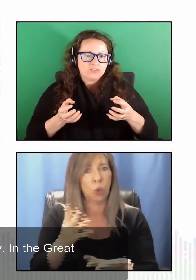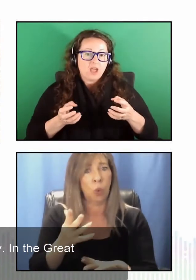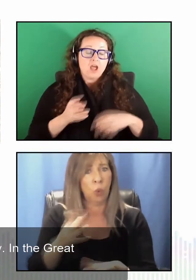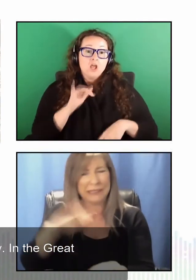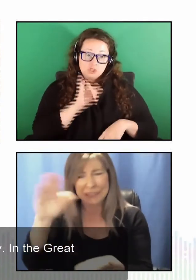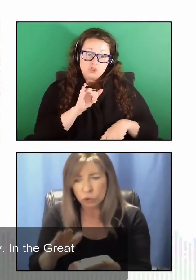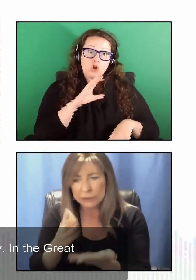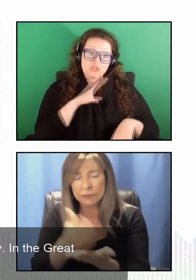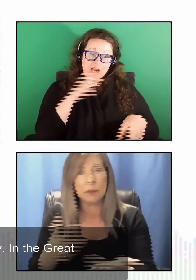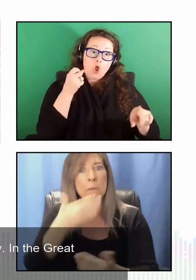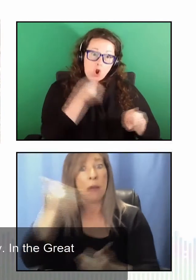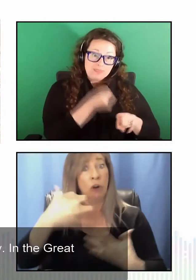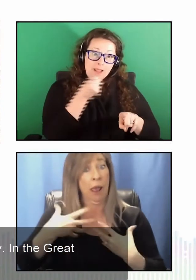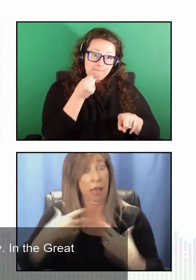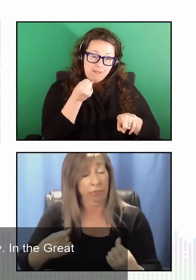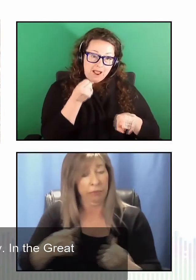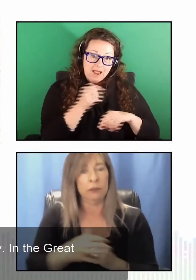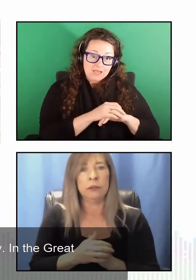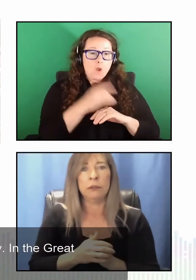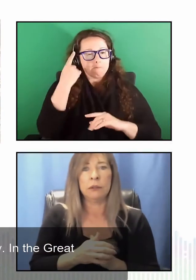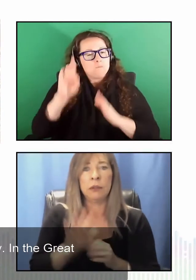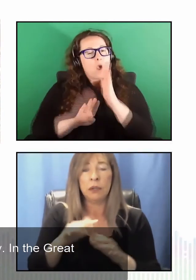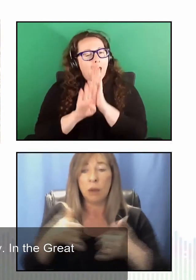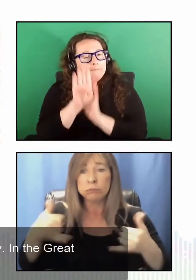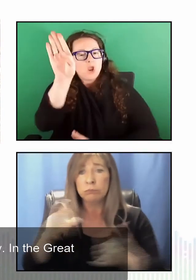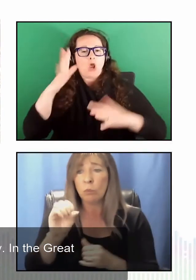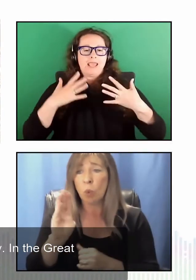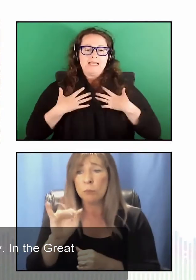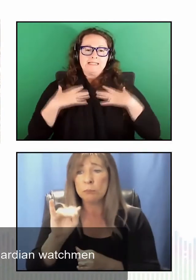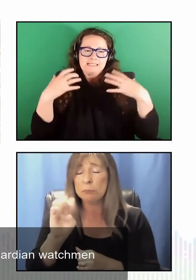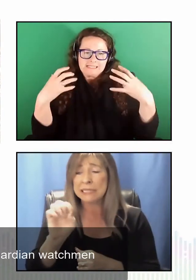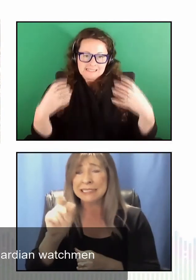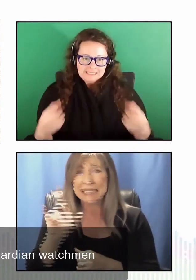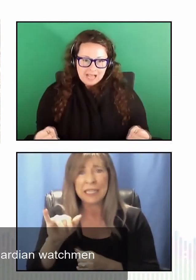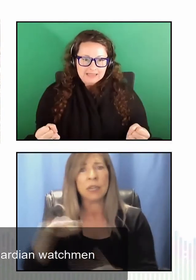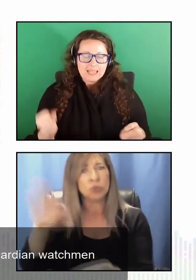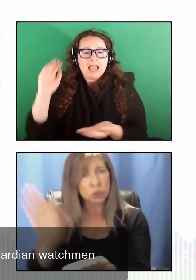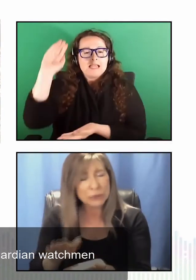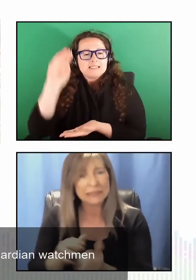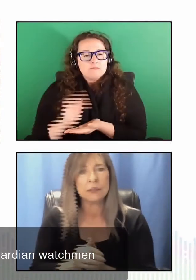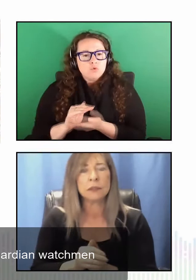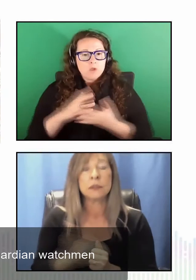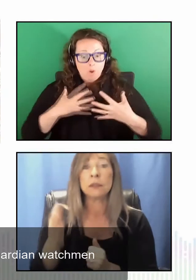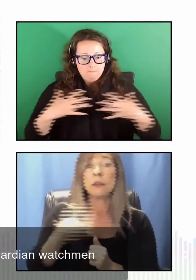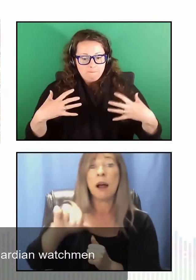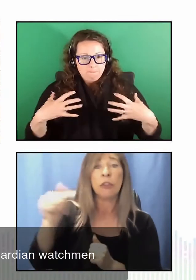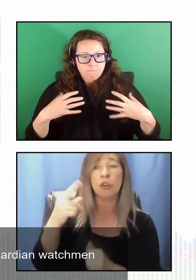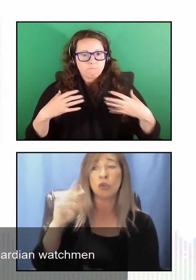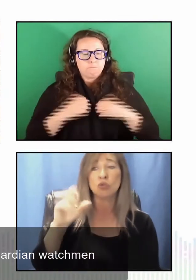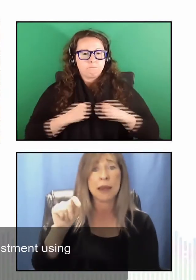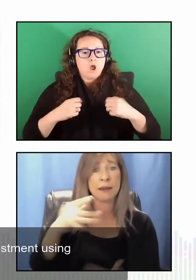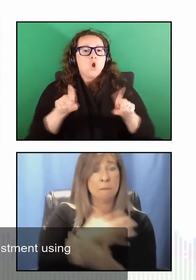and decreased obesity. In the Great Bear Rainforest, which is another example, the long-running